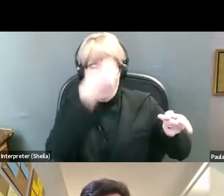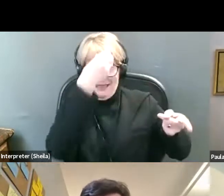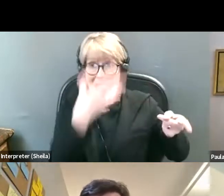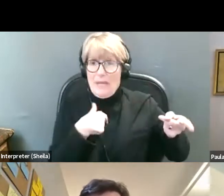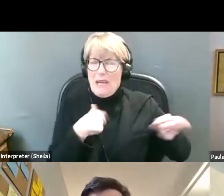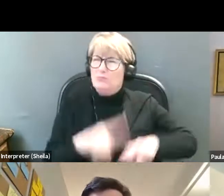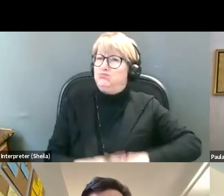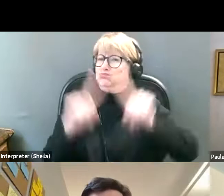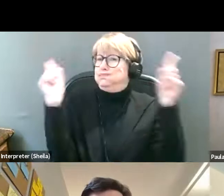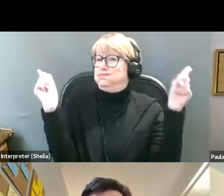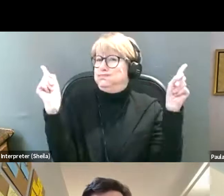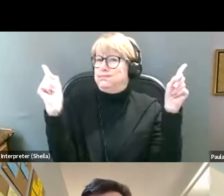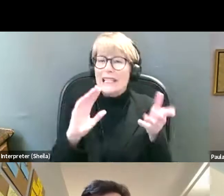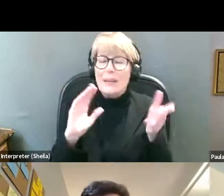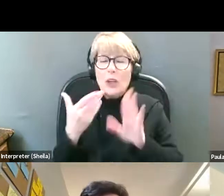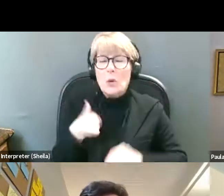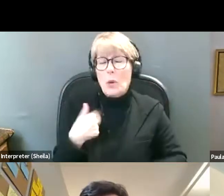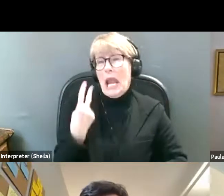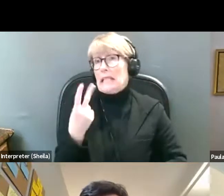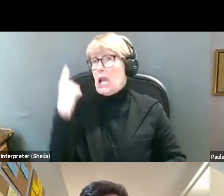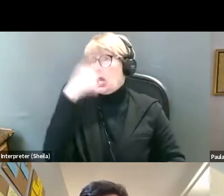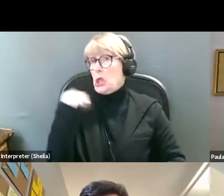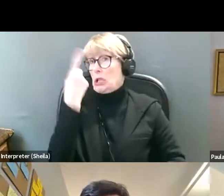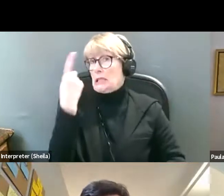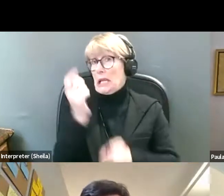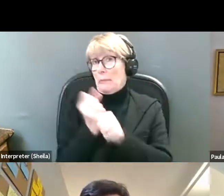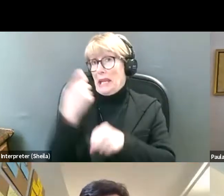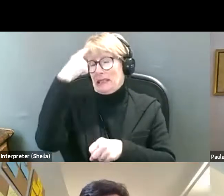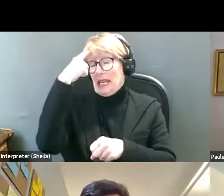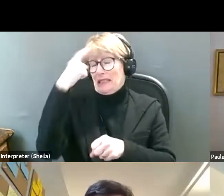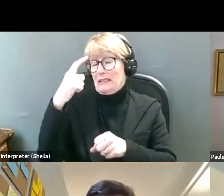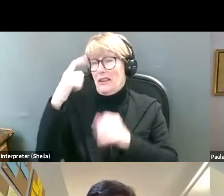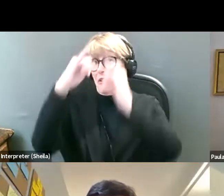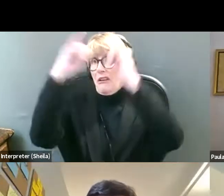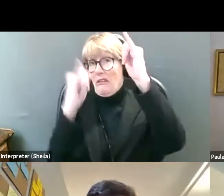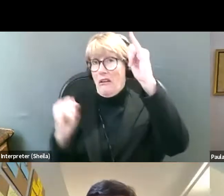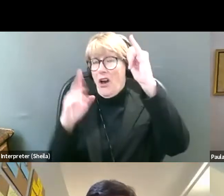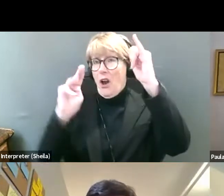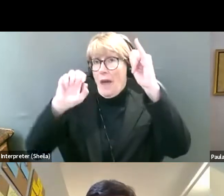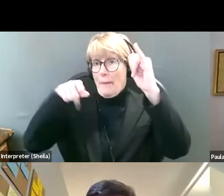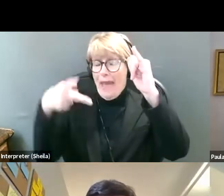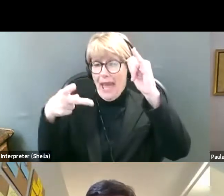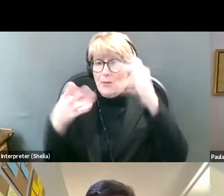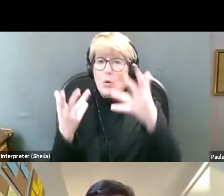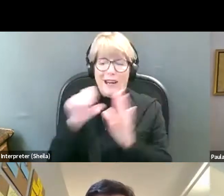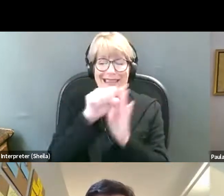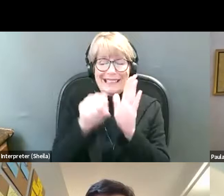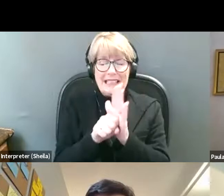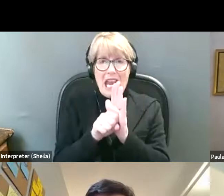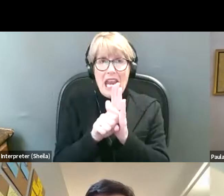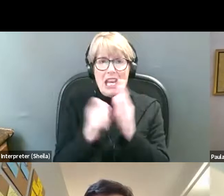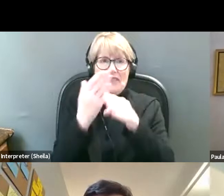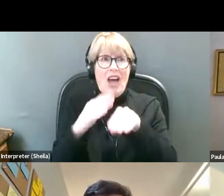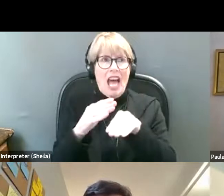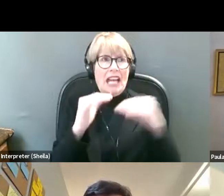vastly different from what I could say looks like sense on the map, or putting it, just dividing the state up equally